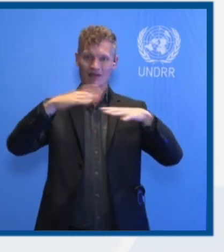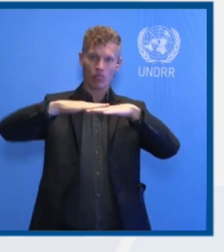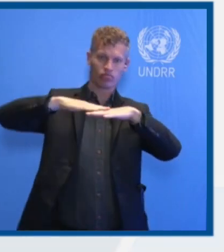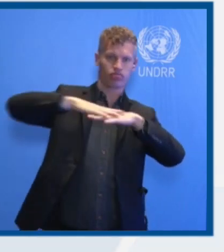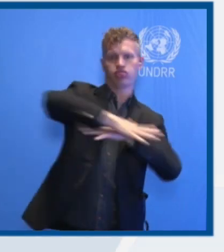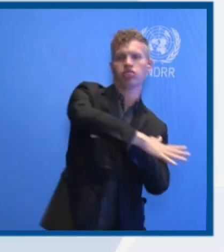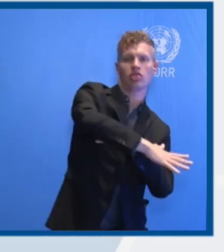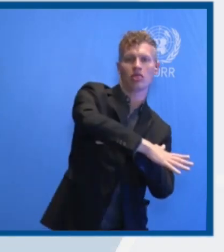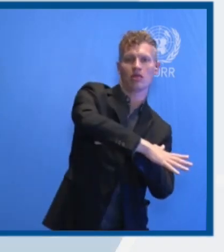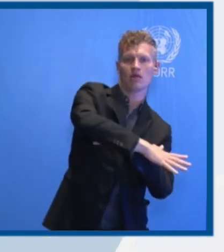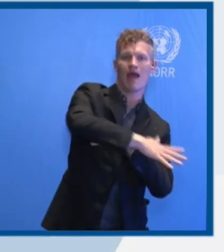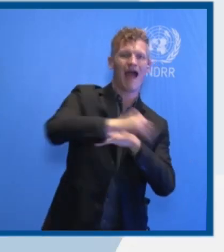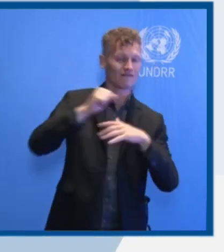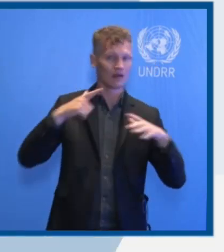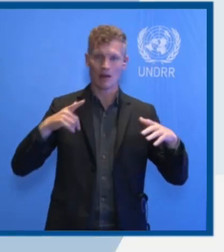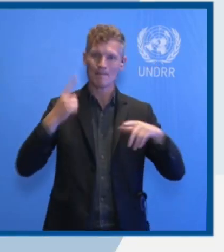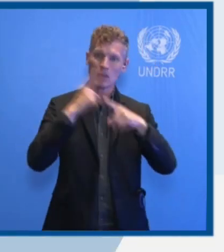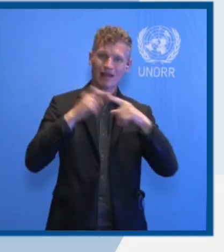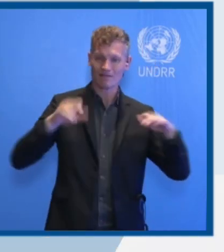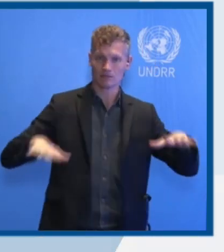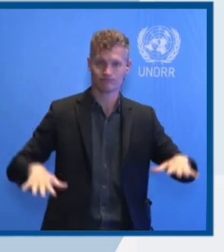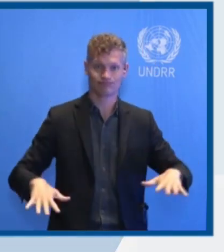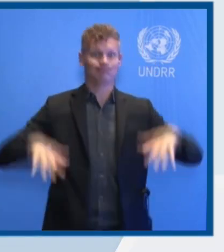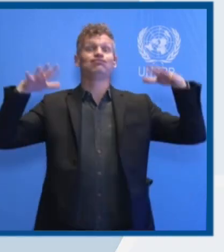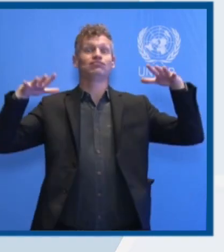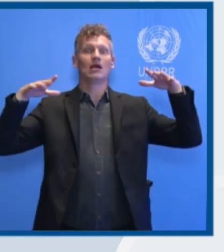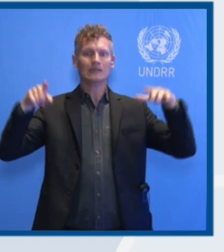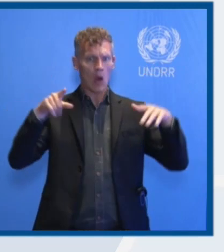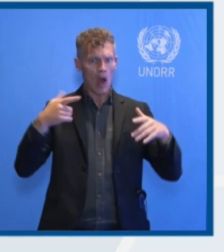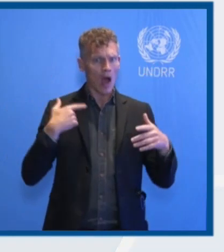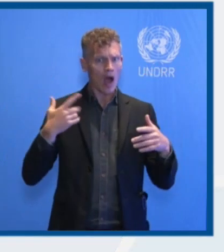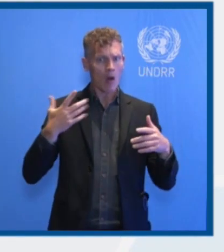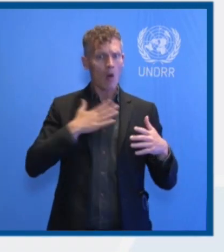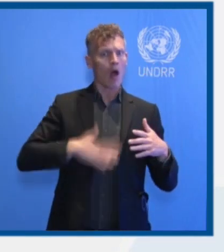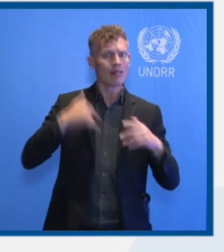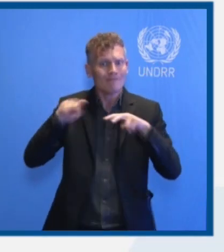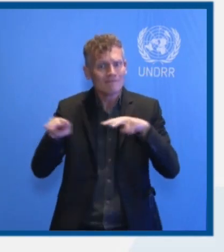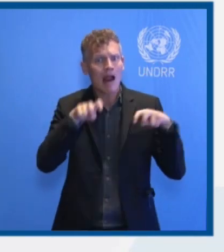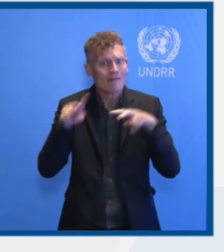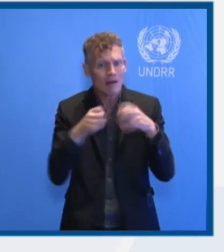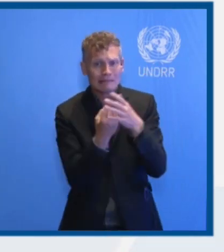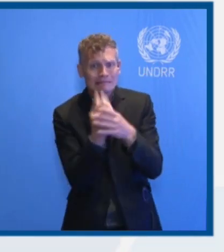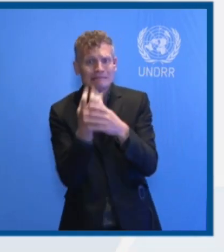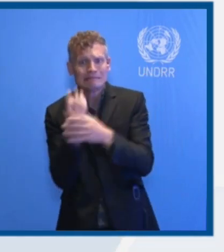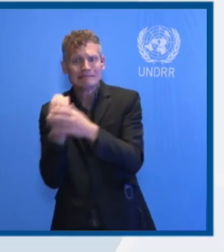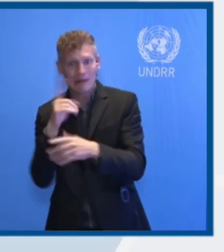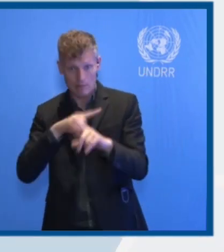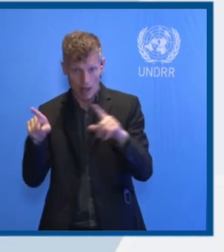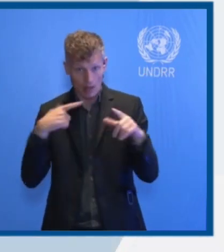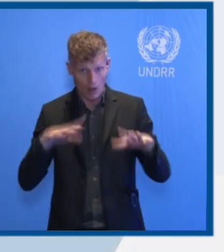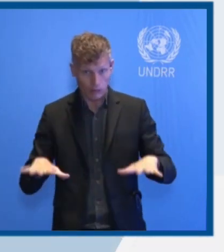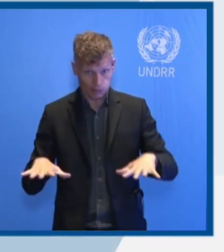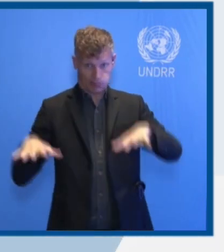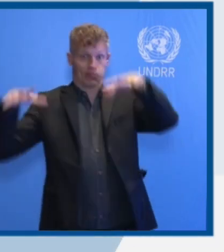in flash forms, and this affects farmers experiencing low crop yields. To stop